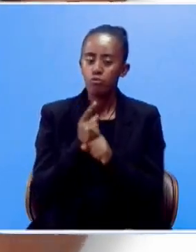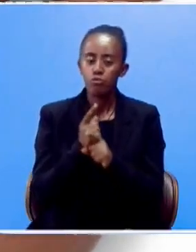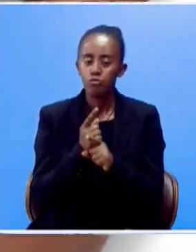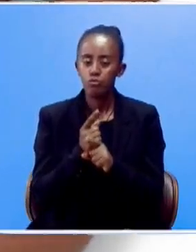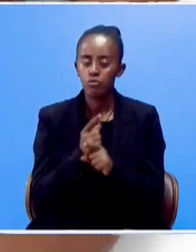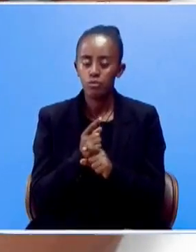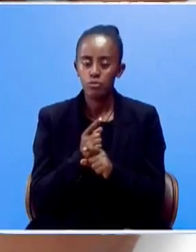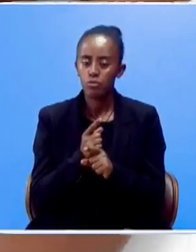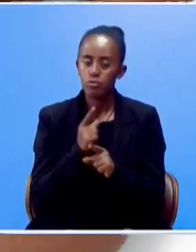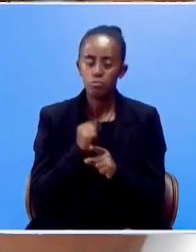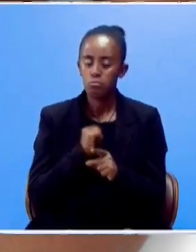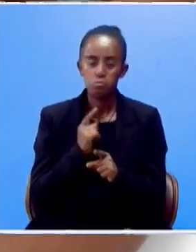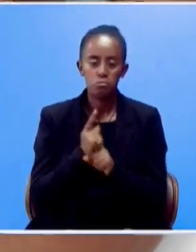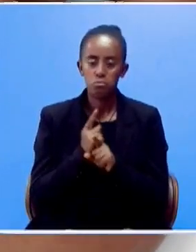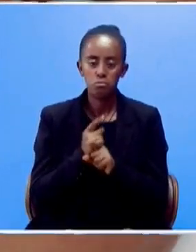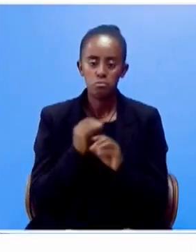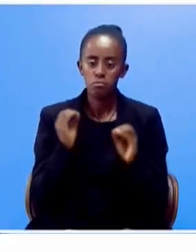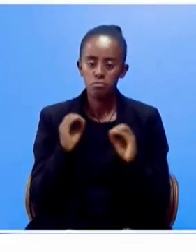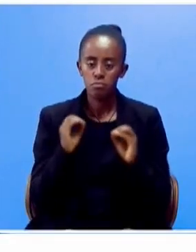sure.